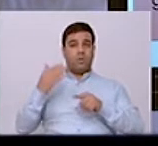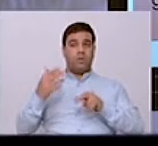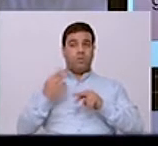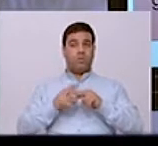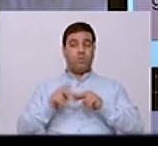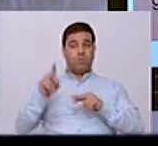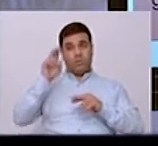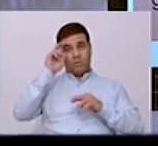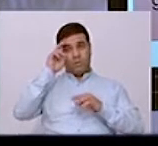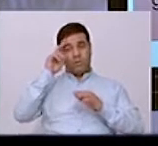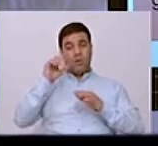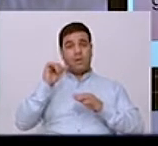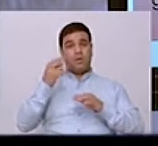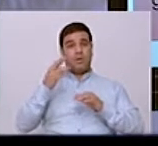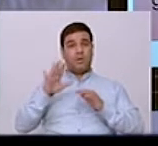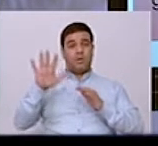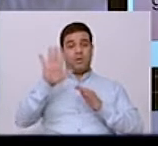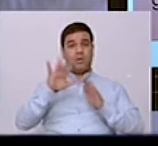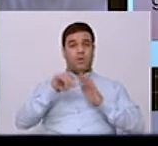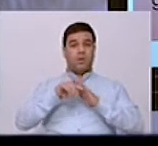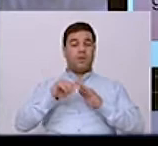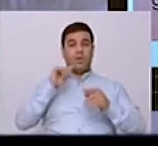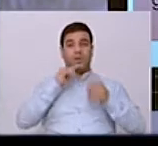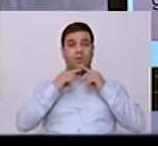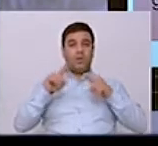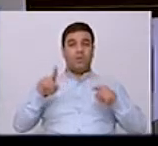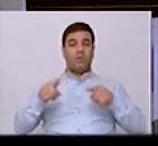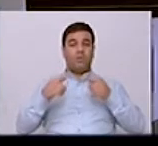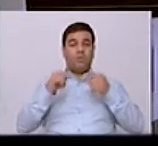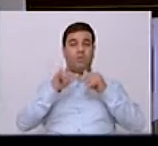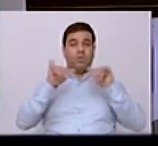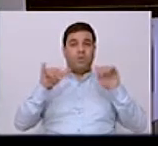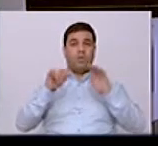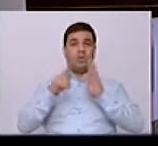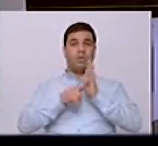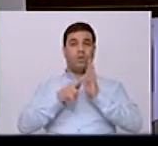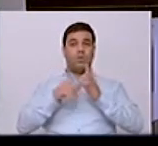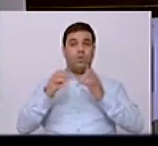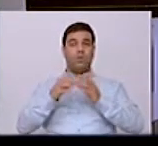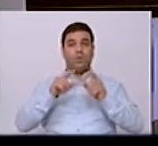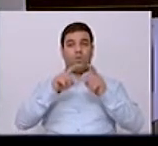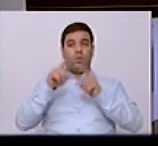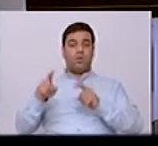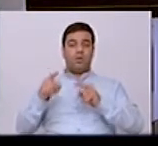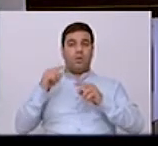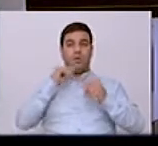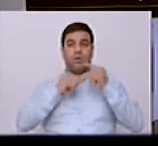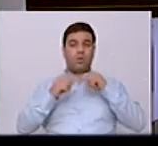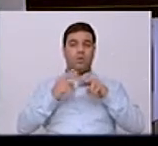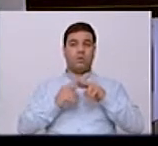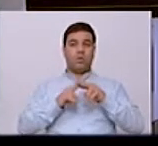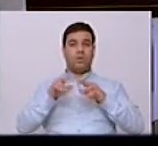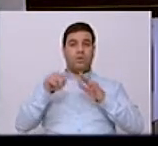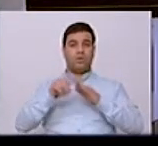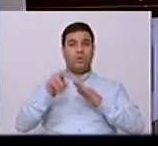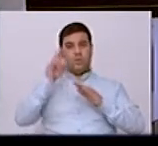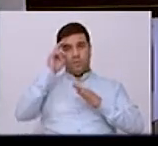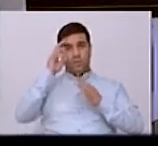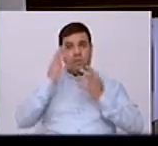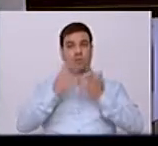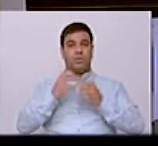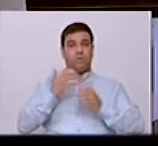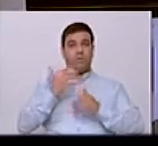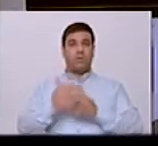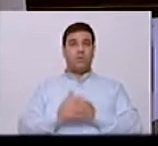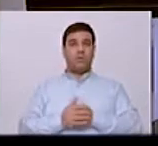bu davlatlarimiz Osiyoning iqtisodiy rivojlanish ko'rsatkichi bo'yicha 7-guruhni, ya'ni o'tish iqtisodiyotiga ega davlatlar guruhini